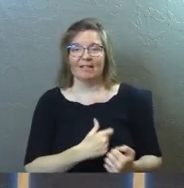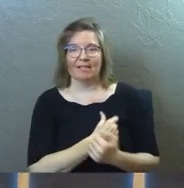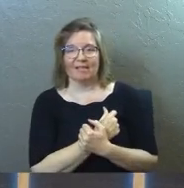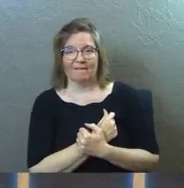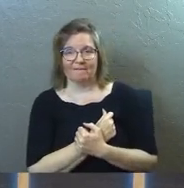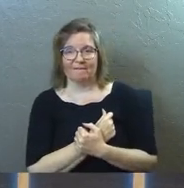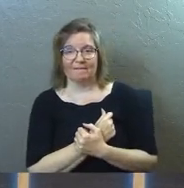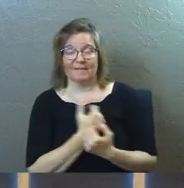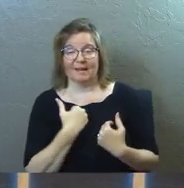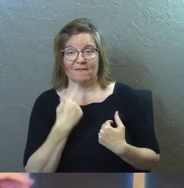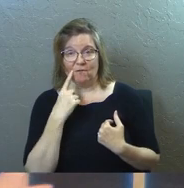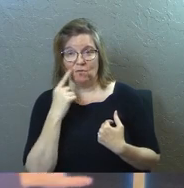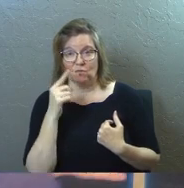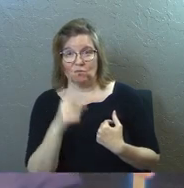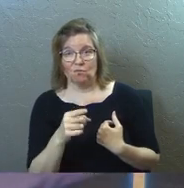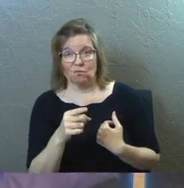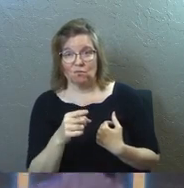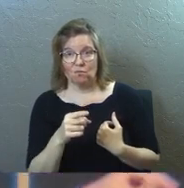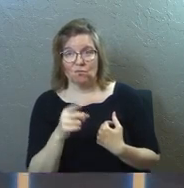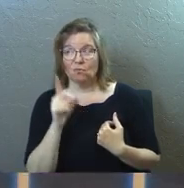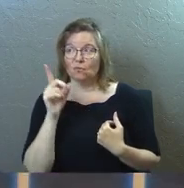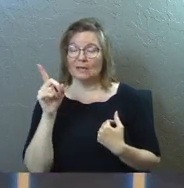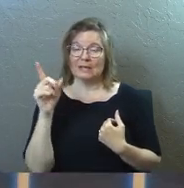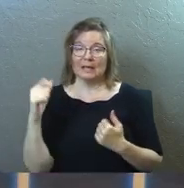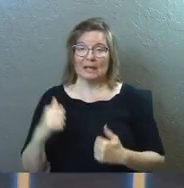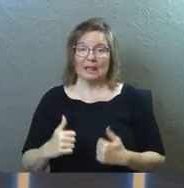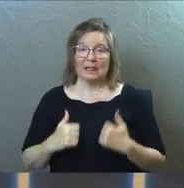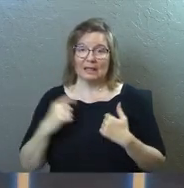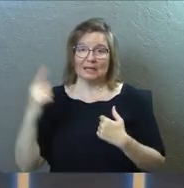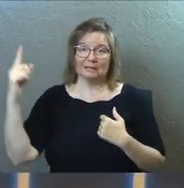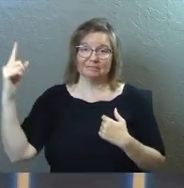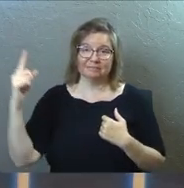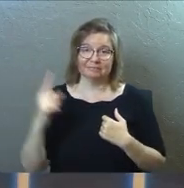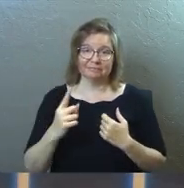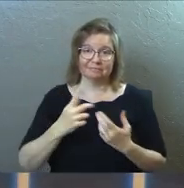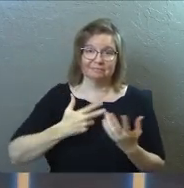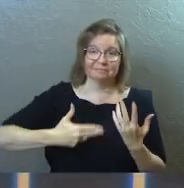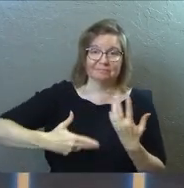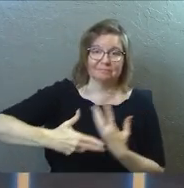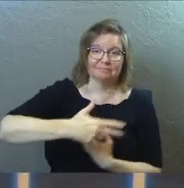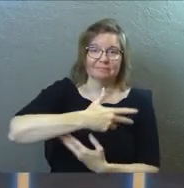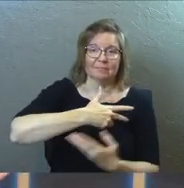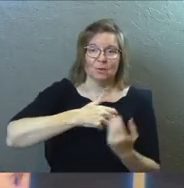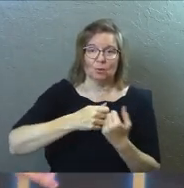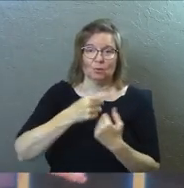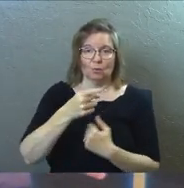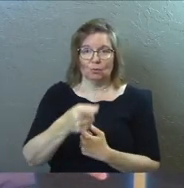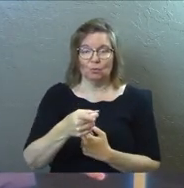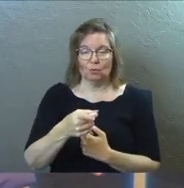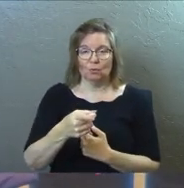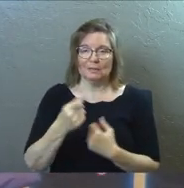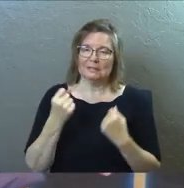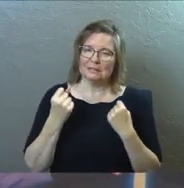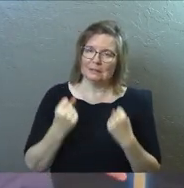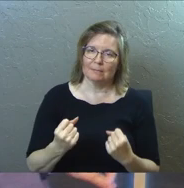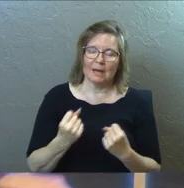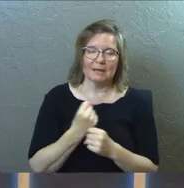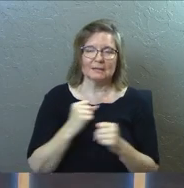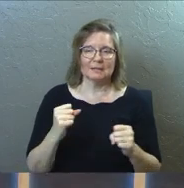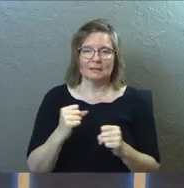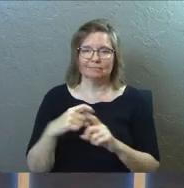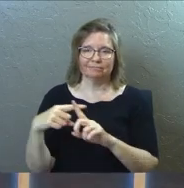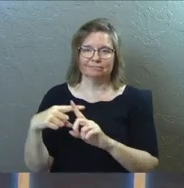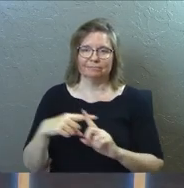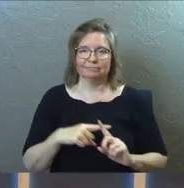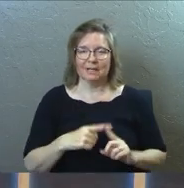got for you. He lives among you. This is the heart of God, is to be around you. He's a mighty Savior. He saved you, and he'll